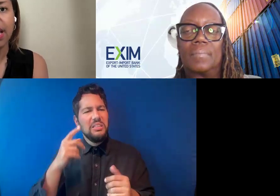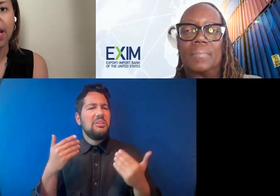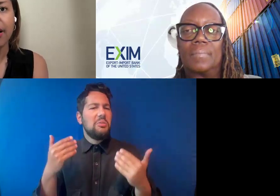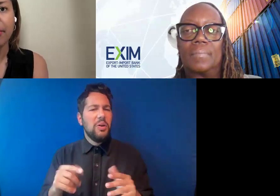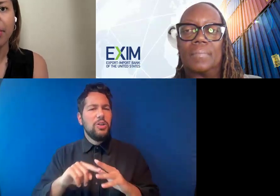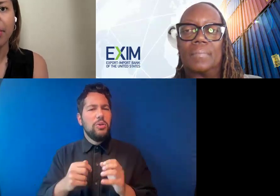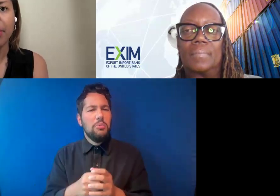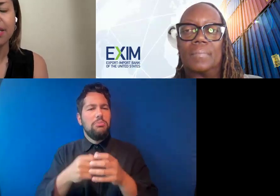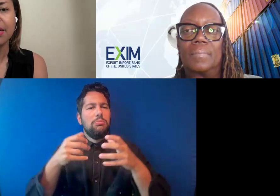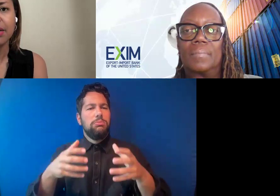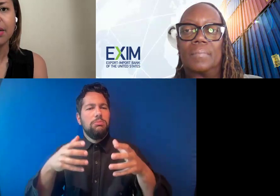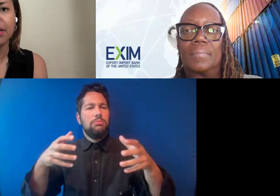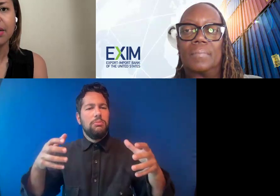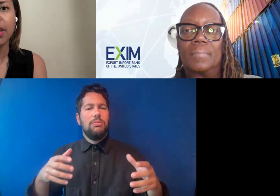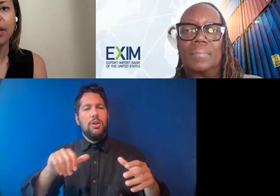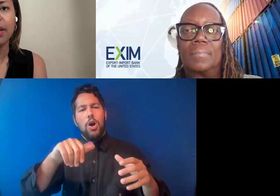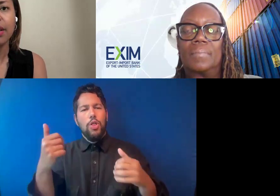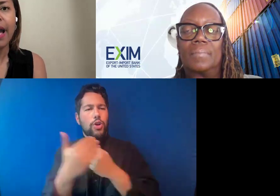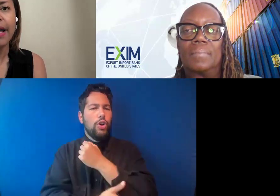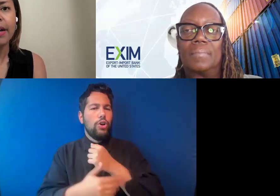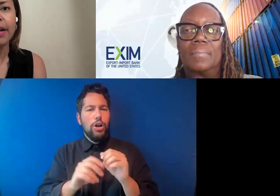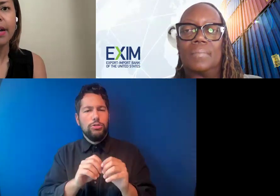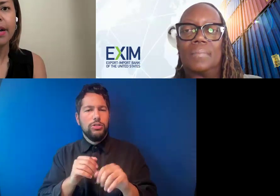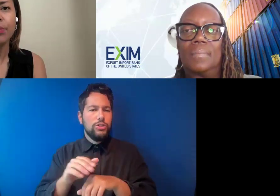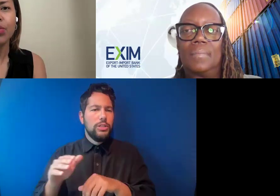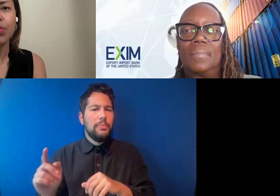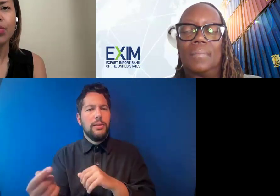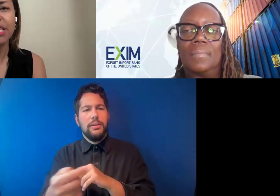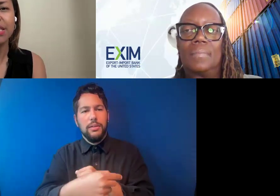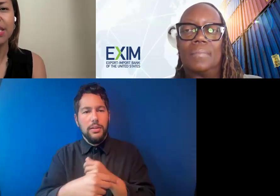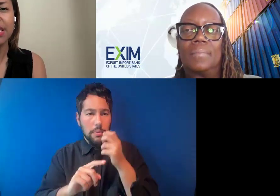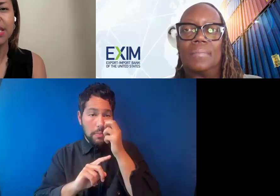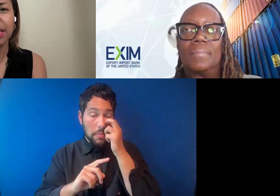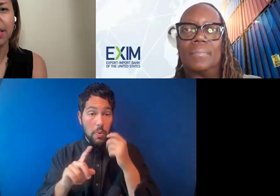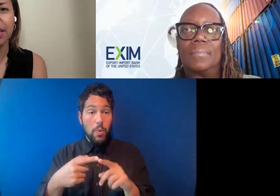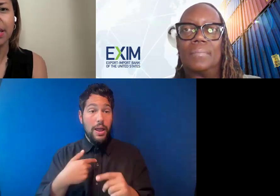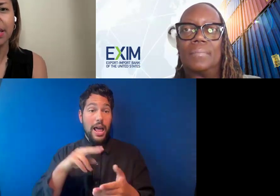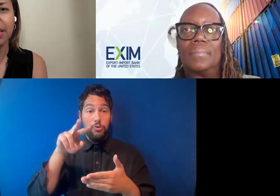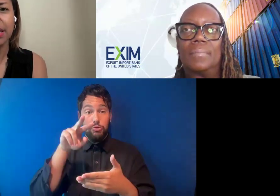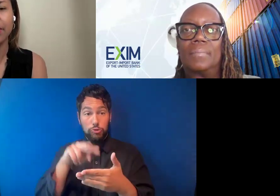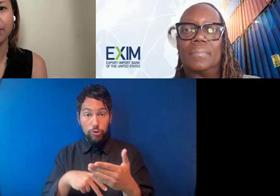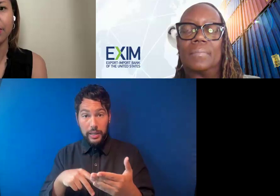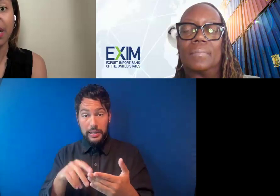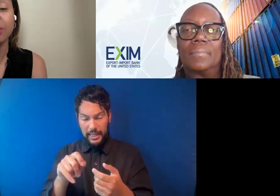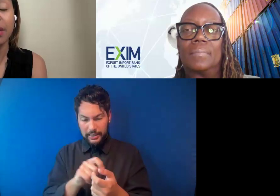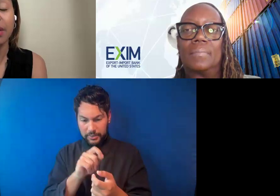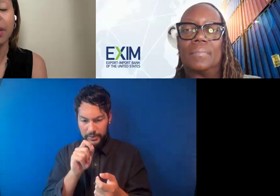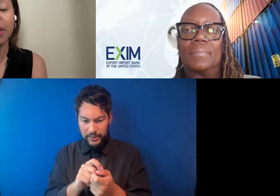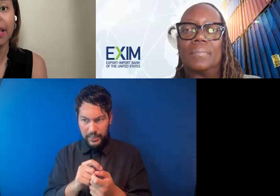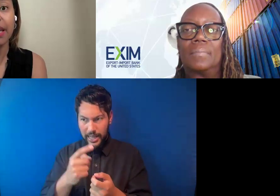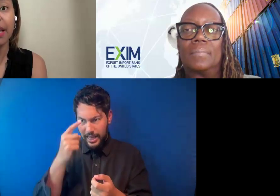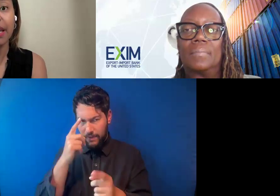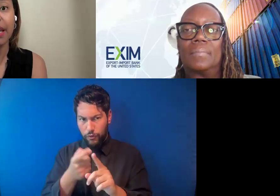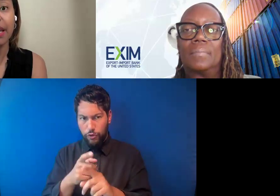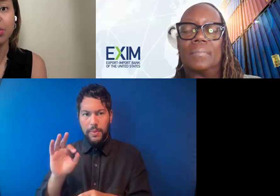States. But when I read the statistic, I believe it's from the